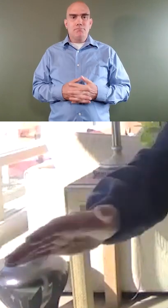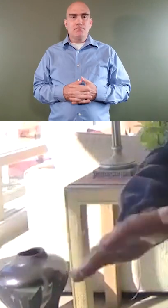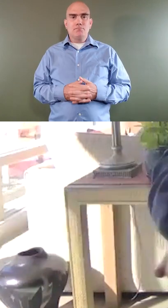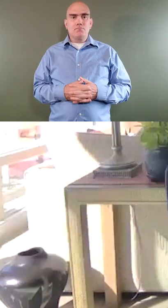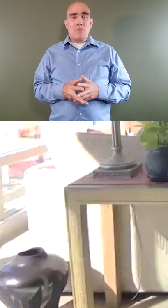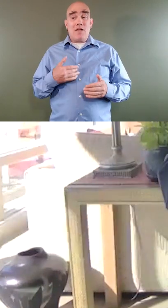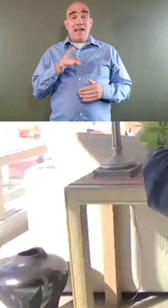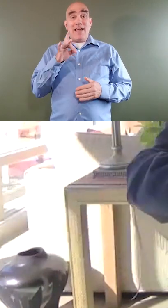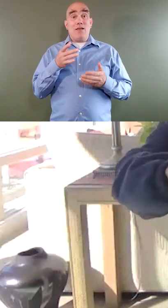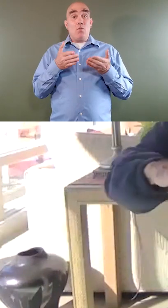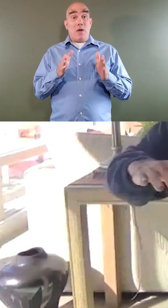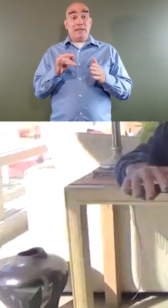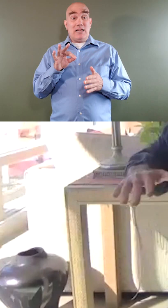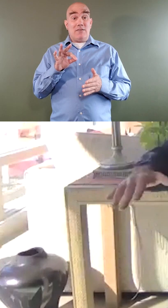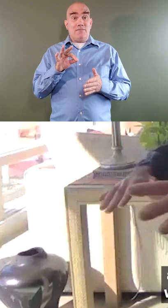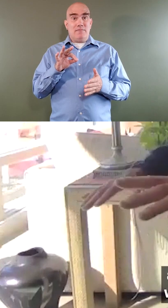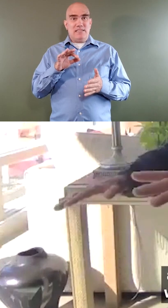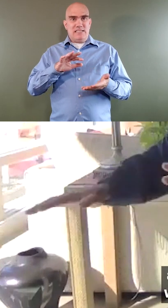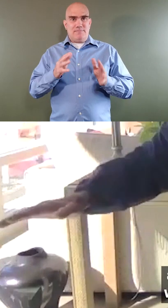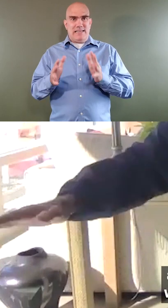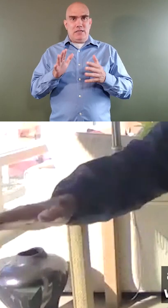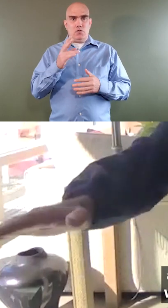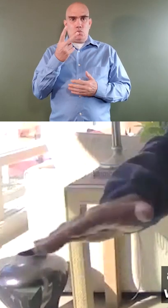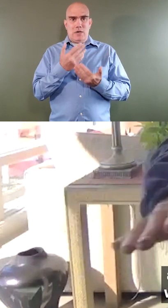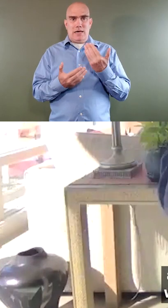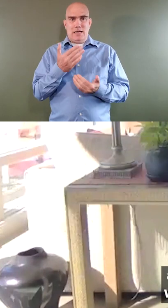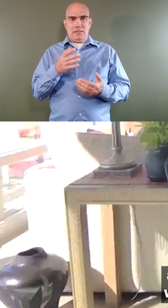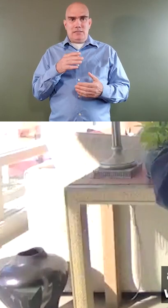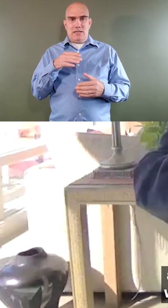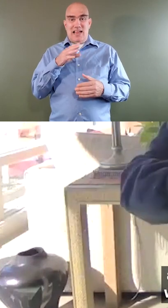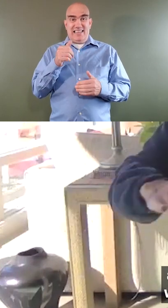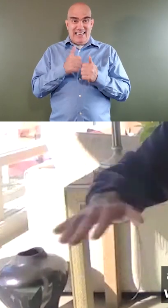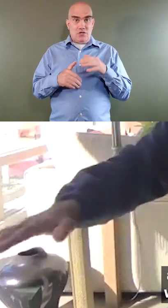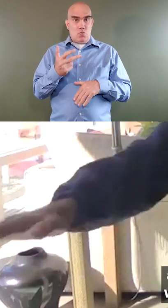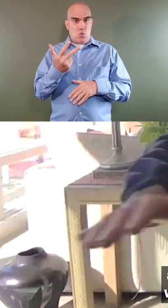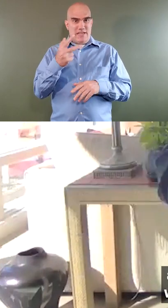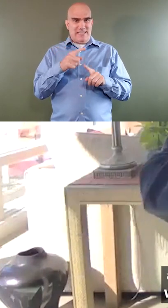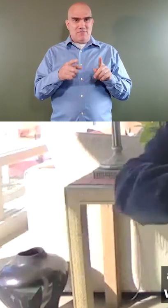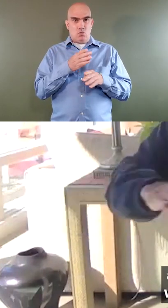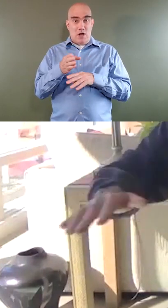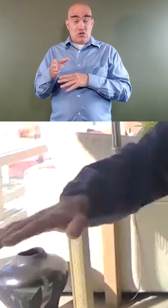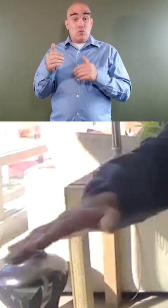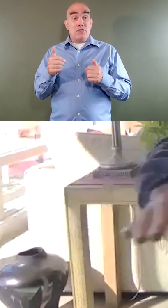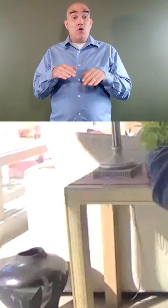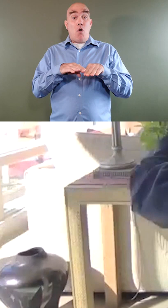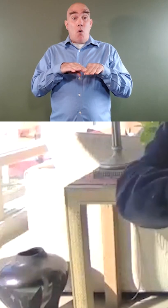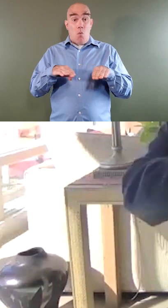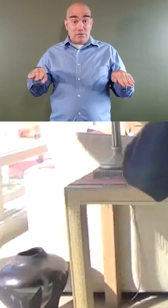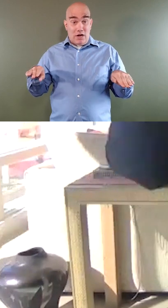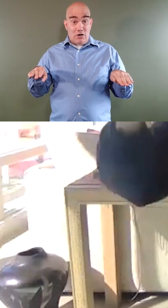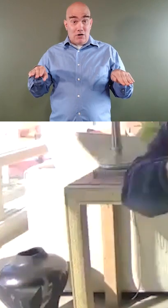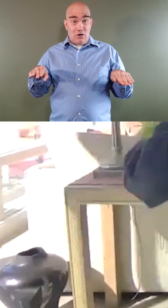And there are 8 ways of spinning 2 hands in each in 3 directions, which is the horizontal plane, the planes,